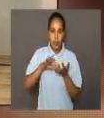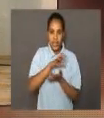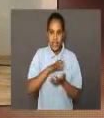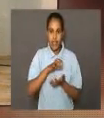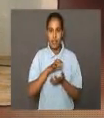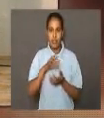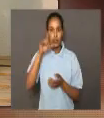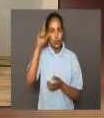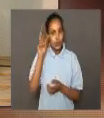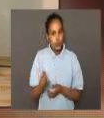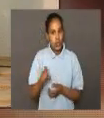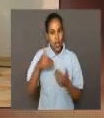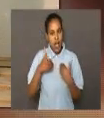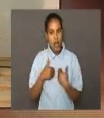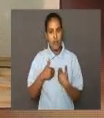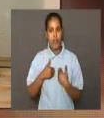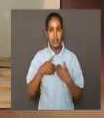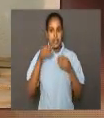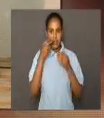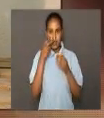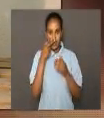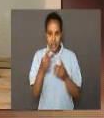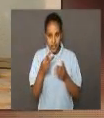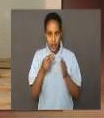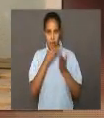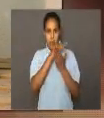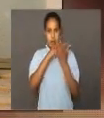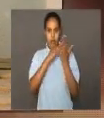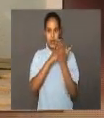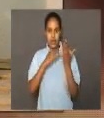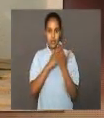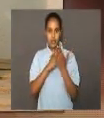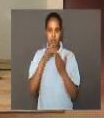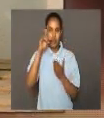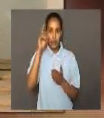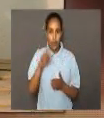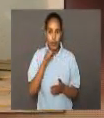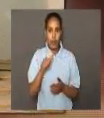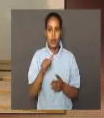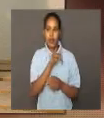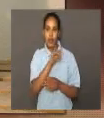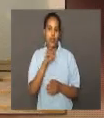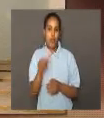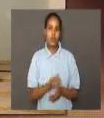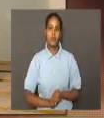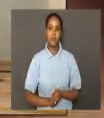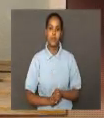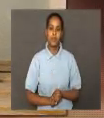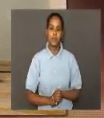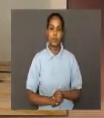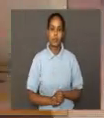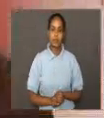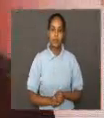mixture should have discernible boundaries. It should not be a uniform solution.